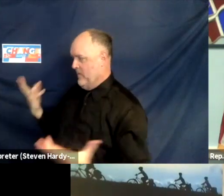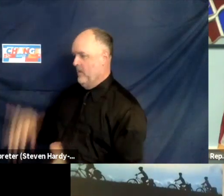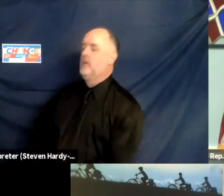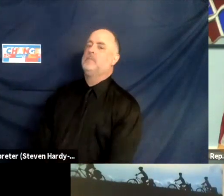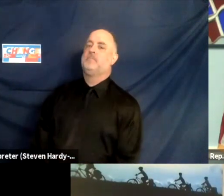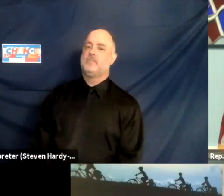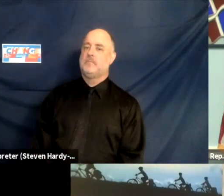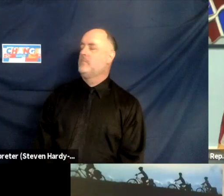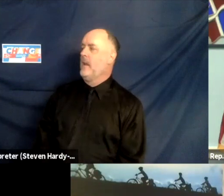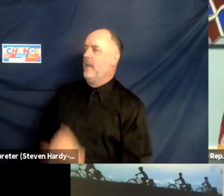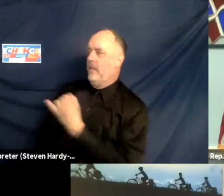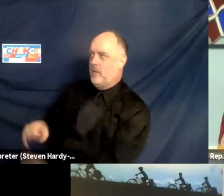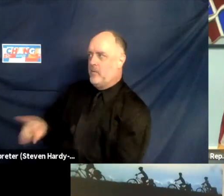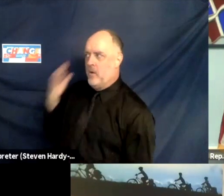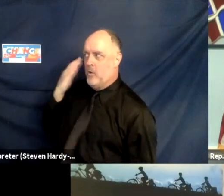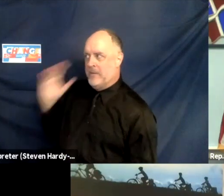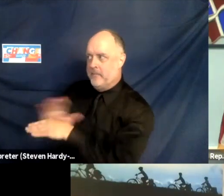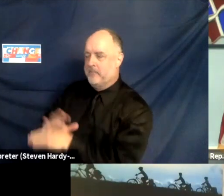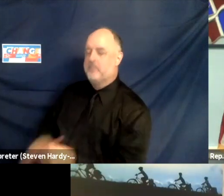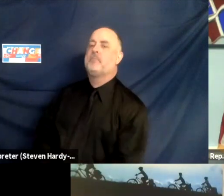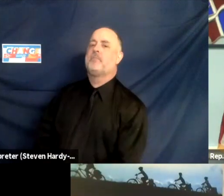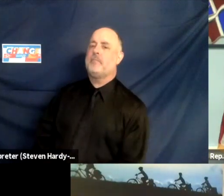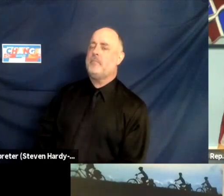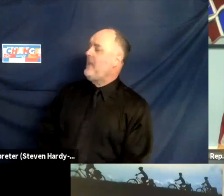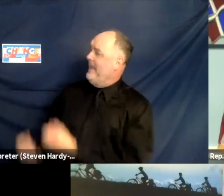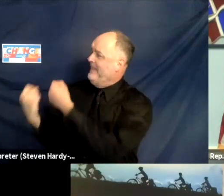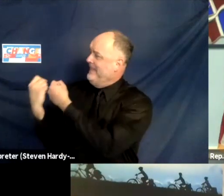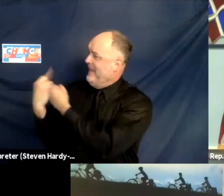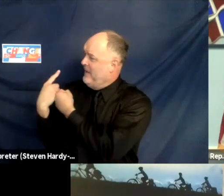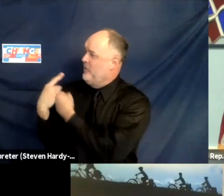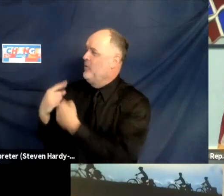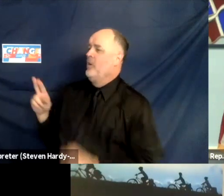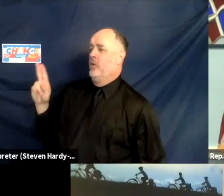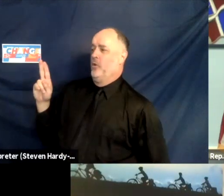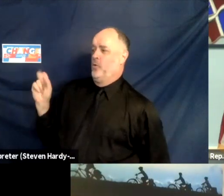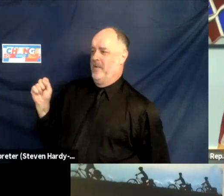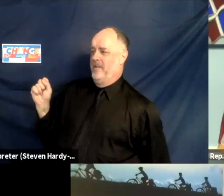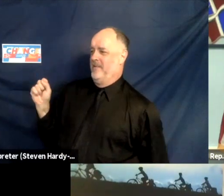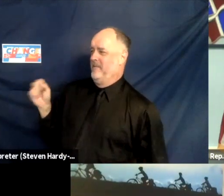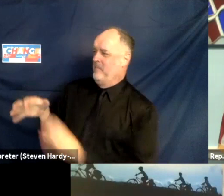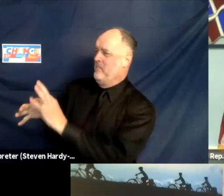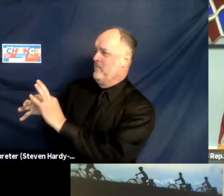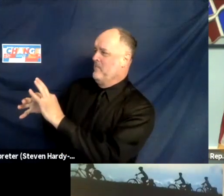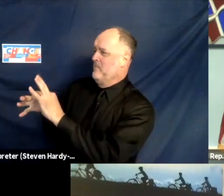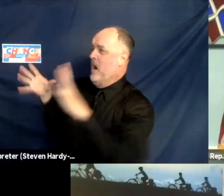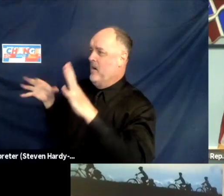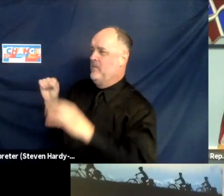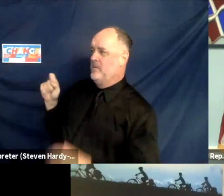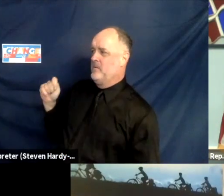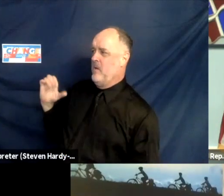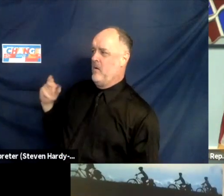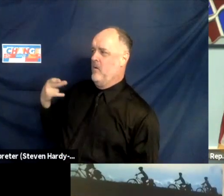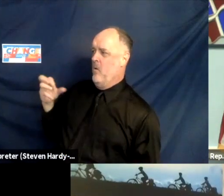So last question, I know you got to go. Last year, the U.S. disassociated itself from the Stockholm Declaration on Road Safety that